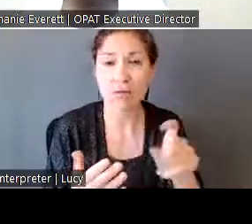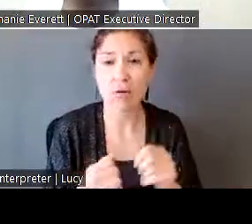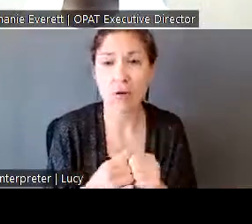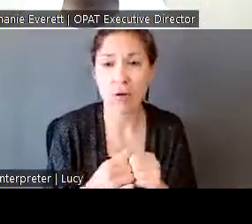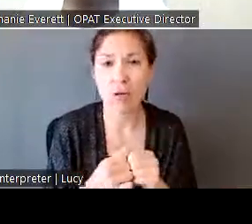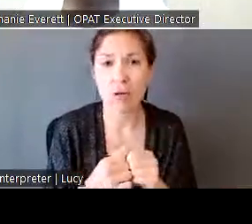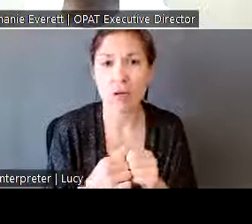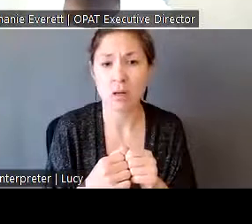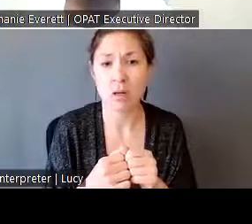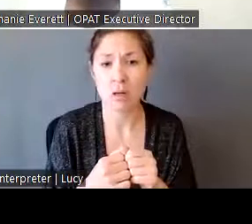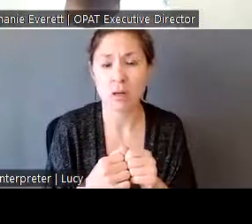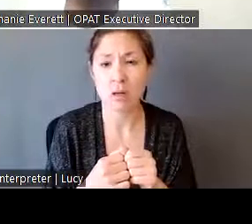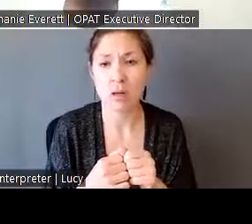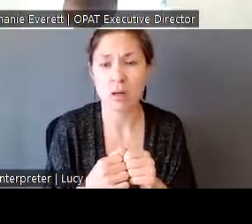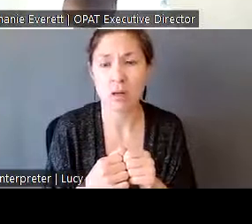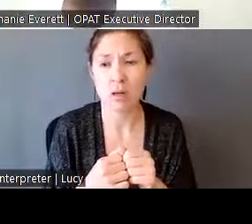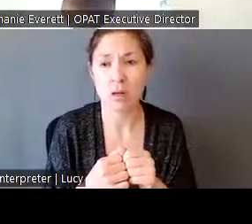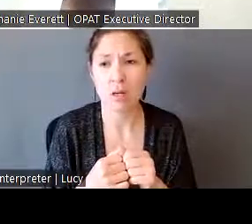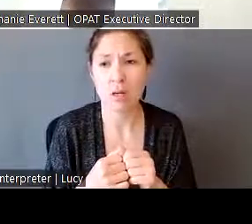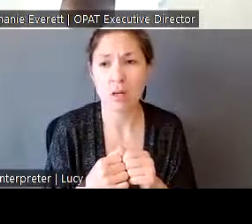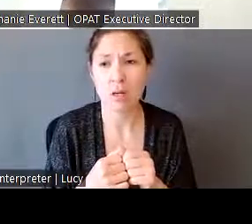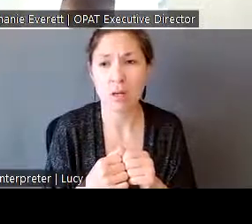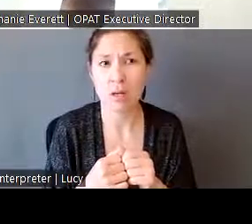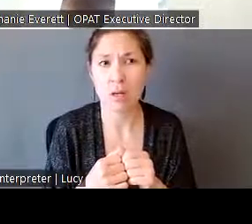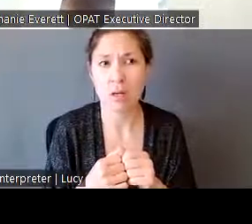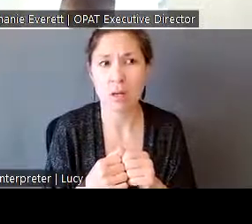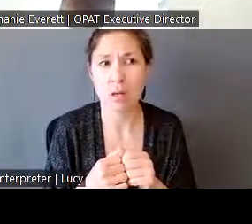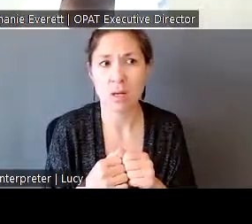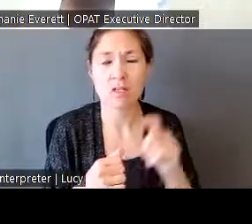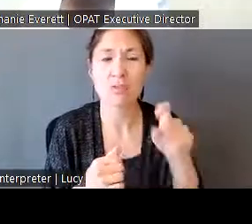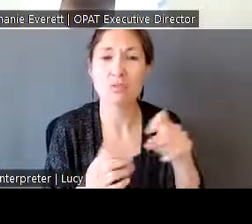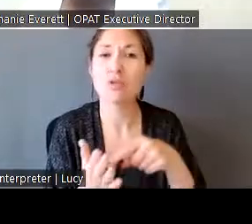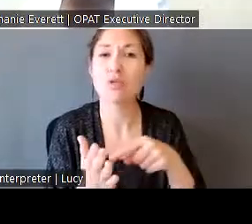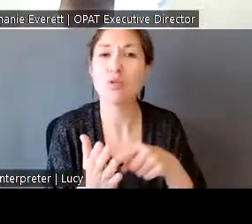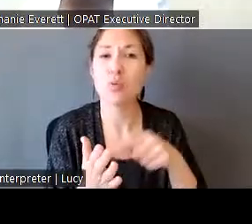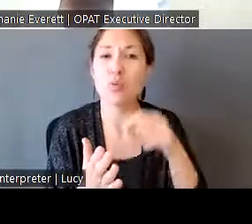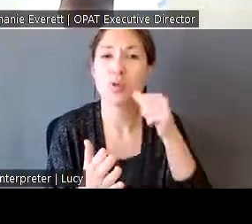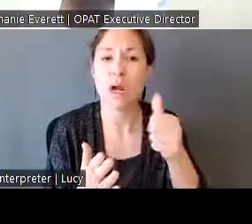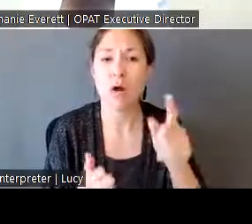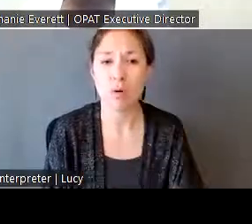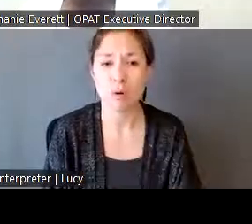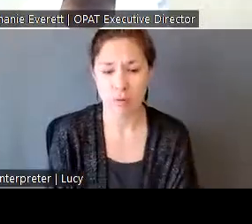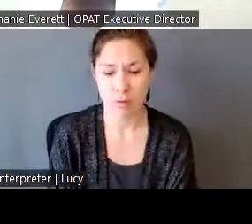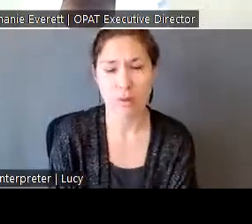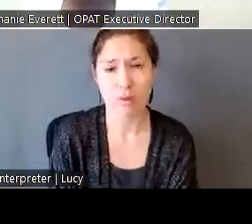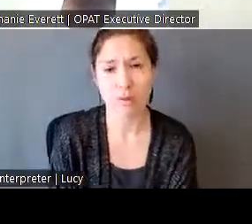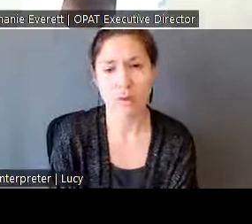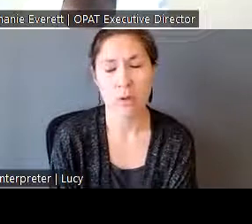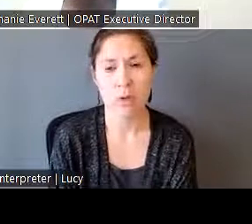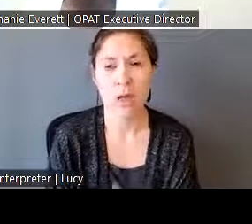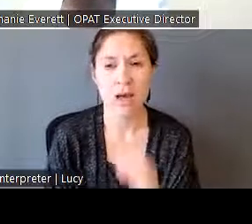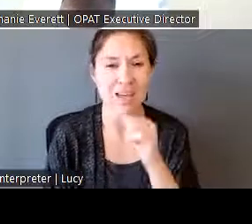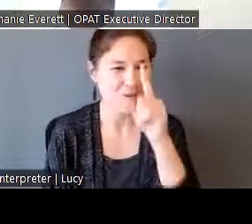I don't want to, they're all due by tomorrow, and I don't think that they will meet that